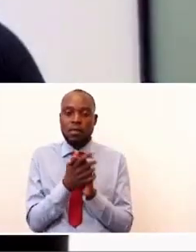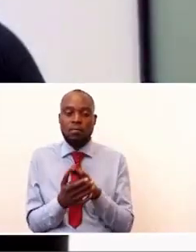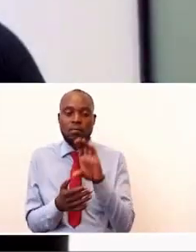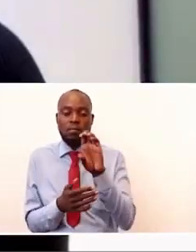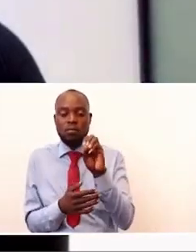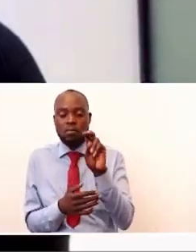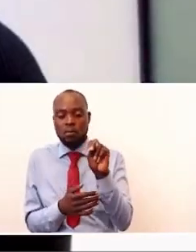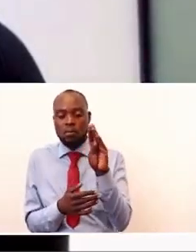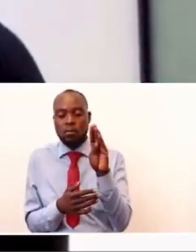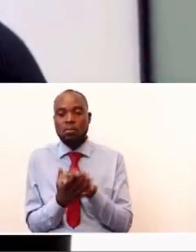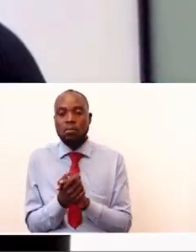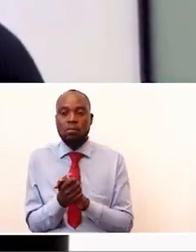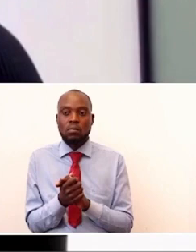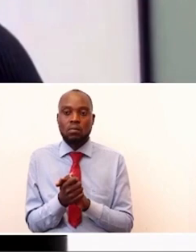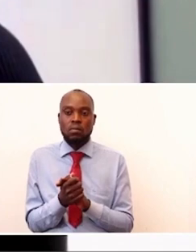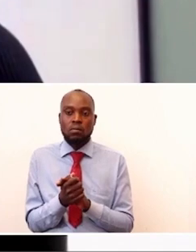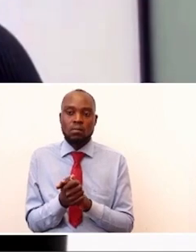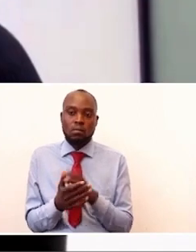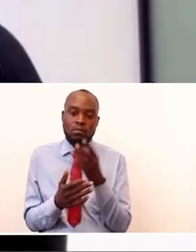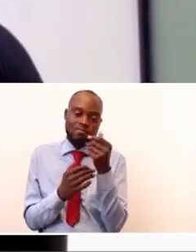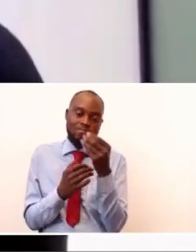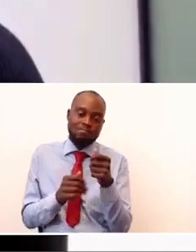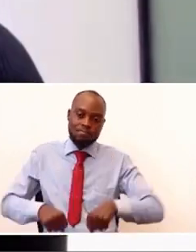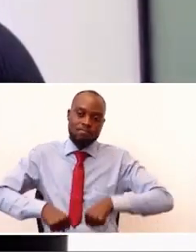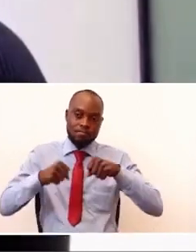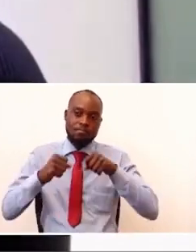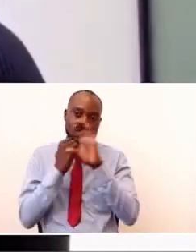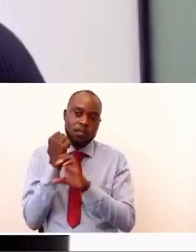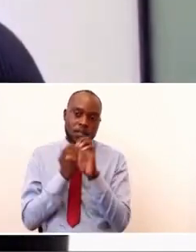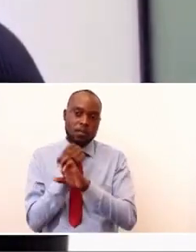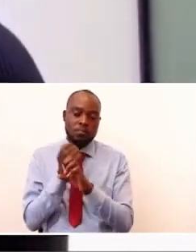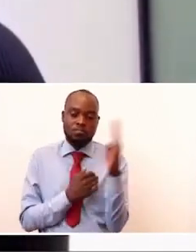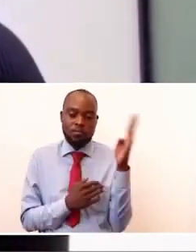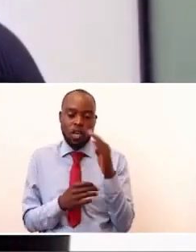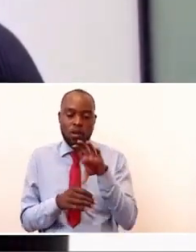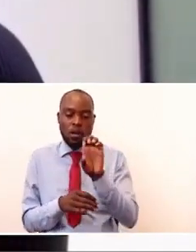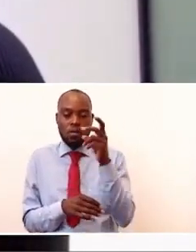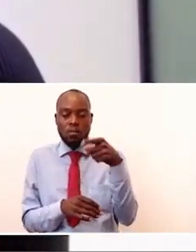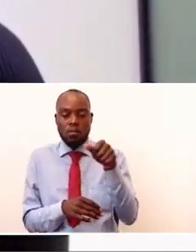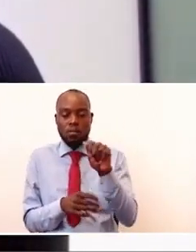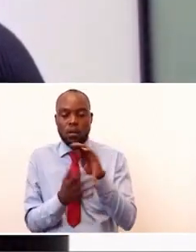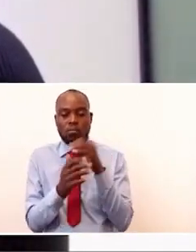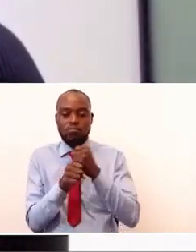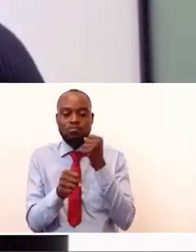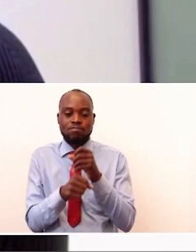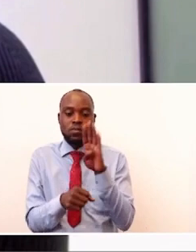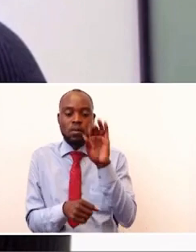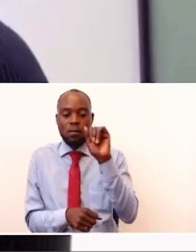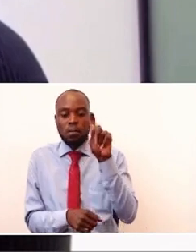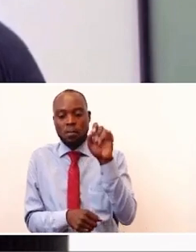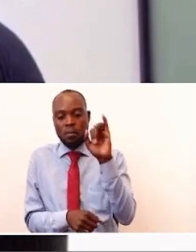more of this information on which countries are taxing and in what way. Cryptofinder.com as well has a bit more